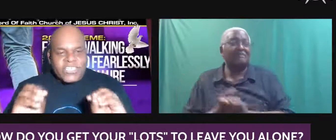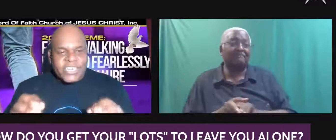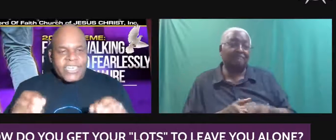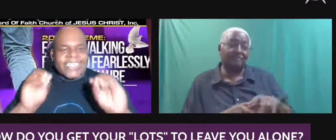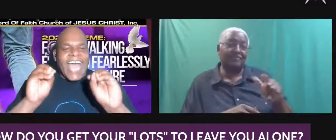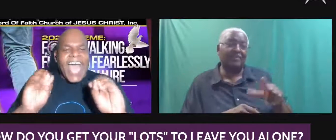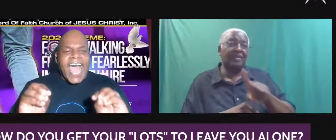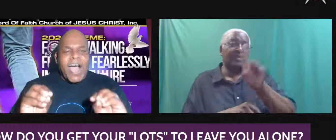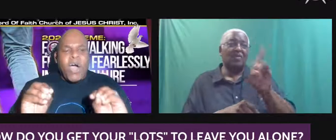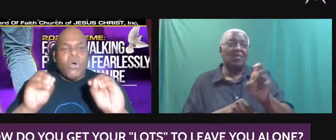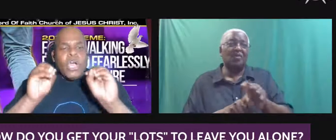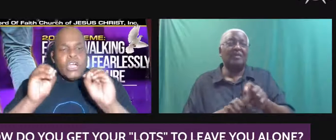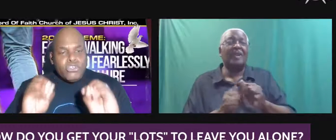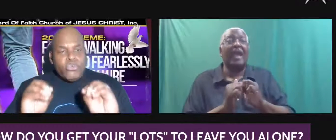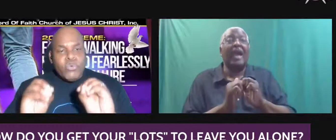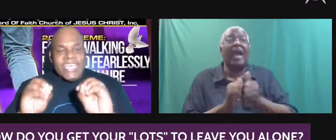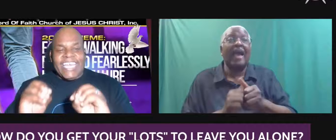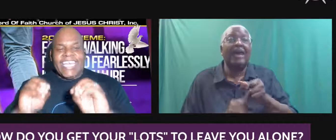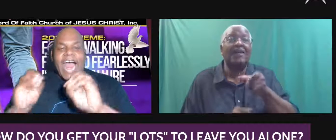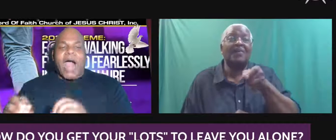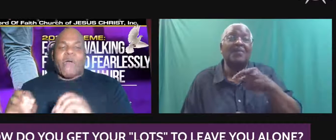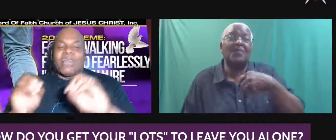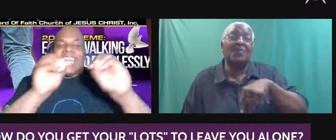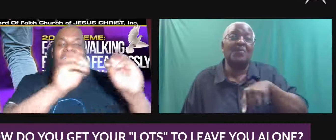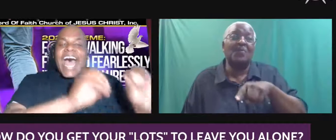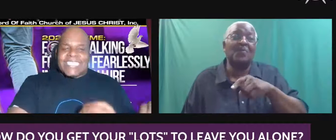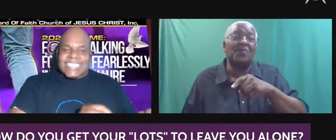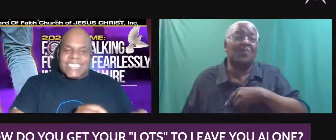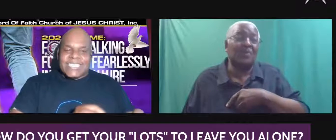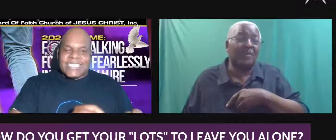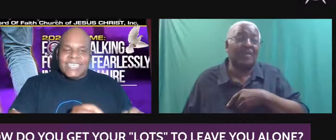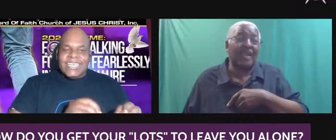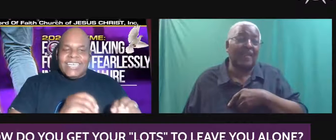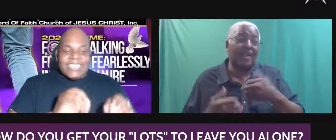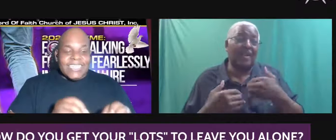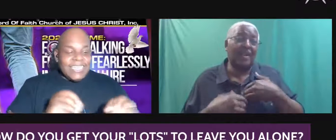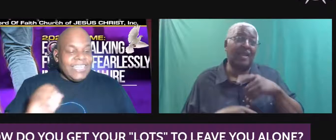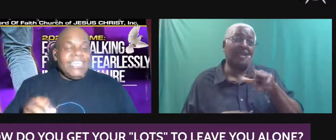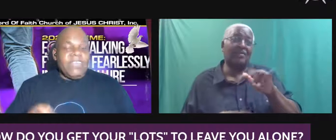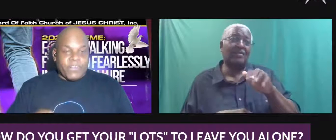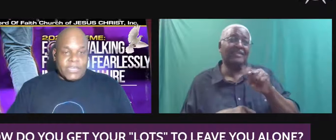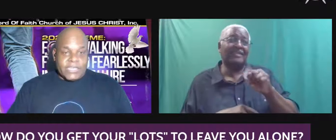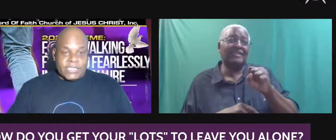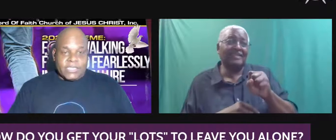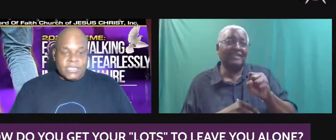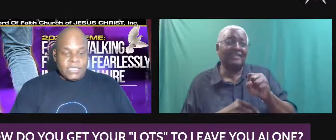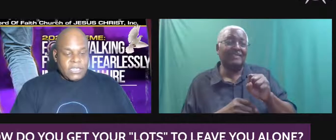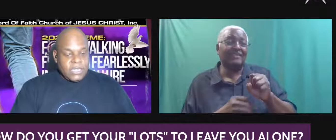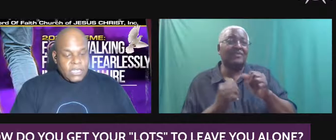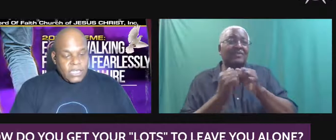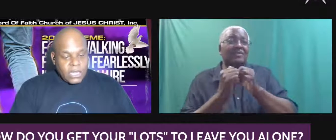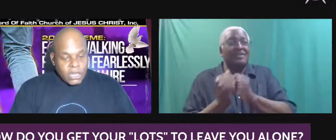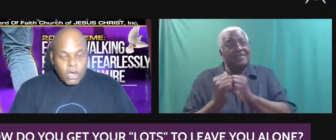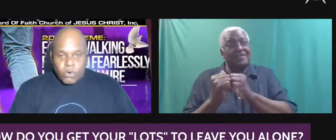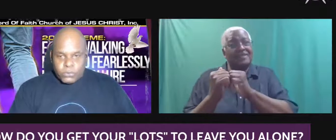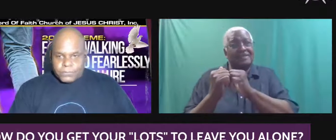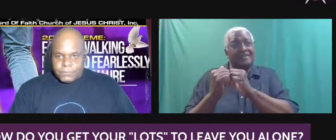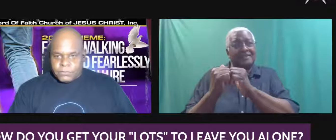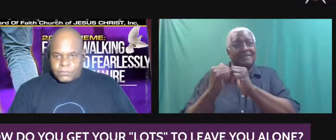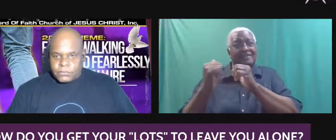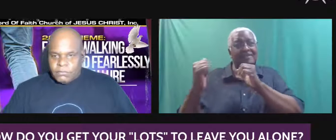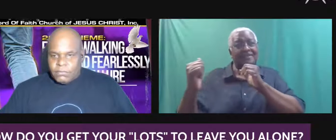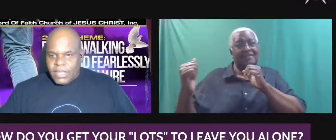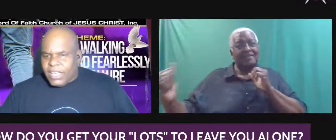The question is, how do we get our lots to leave us